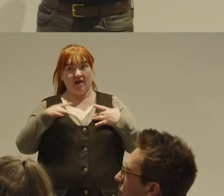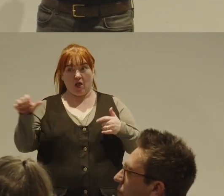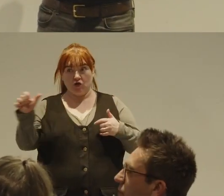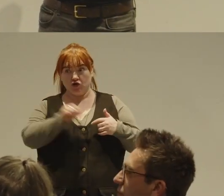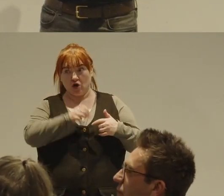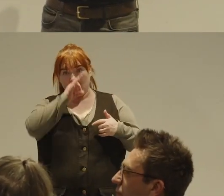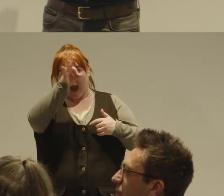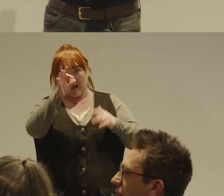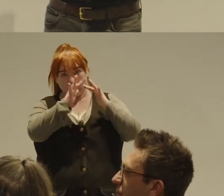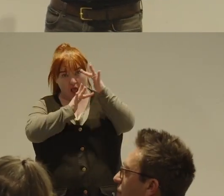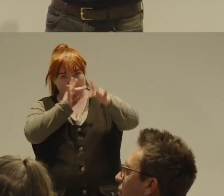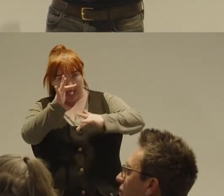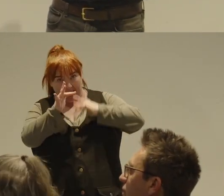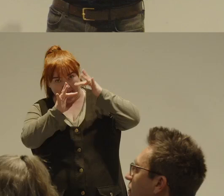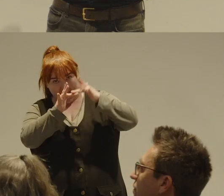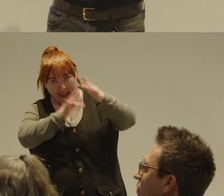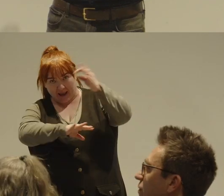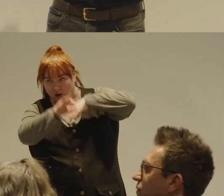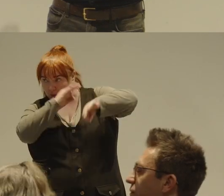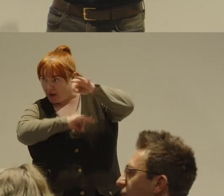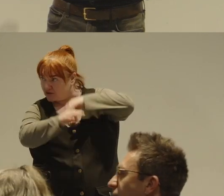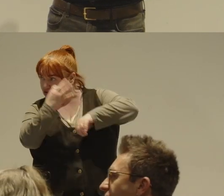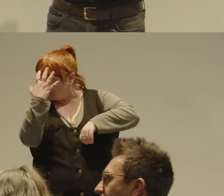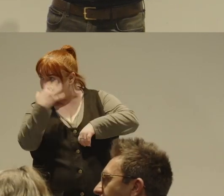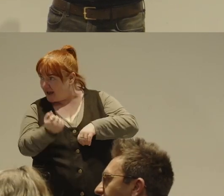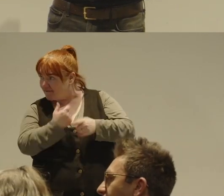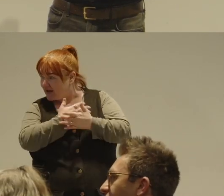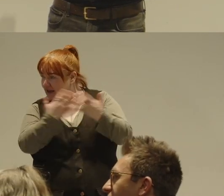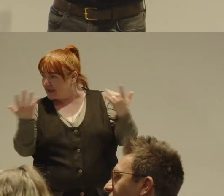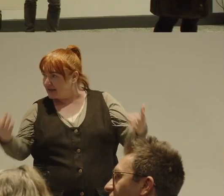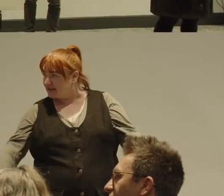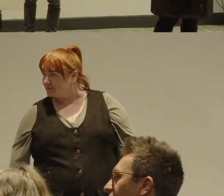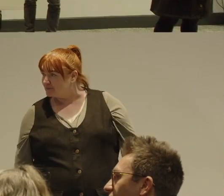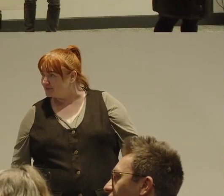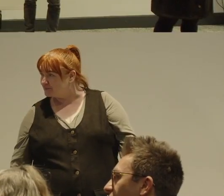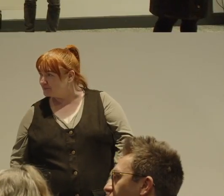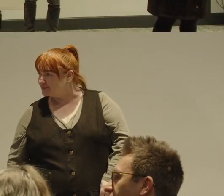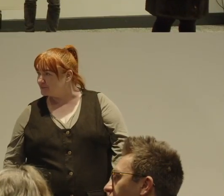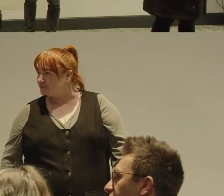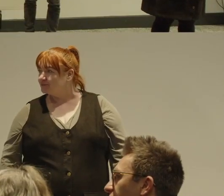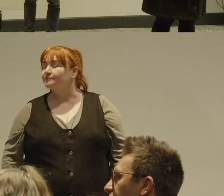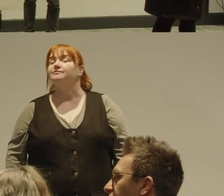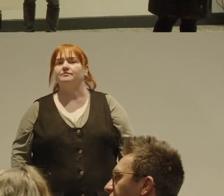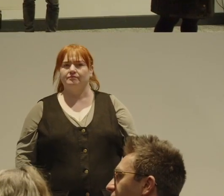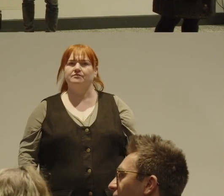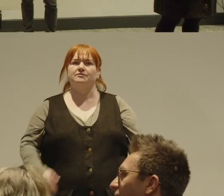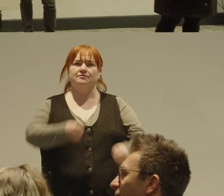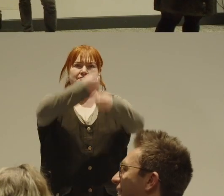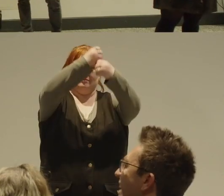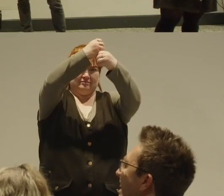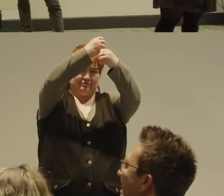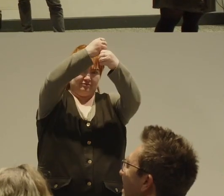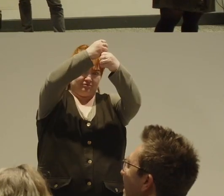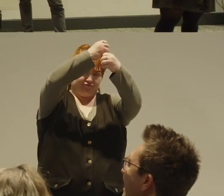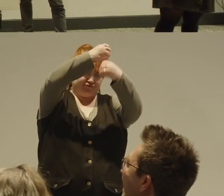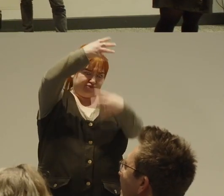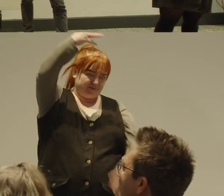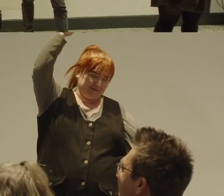online audience. Megan, have we got any questions from our online? Yeah, thanks, Charlene. We've got a lot, but